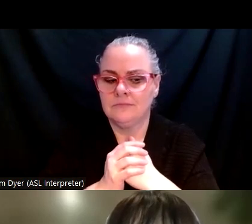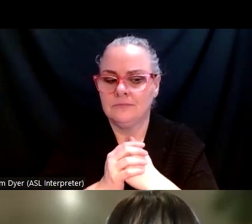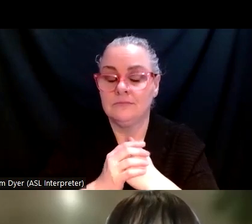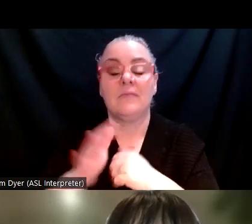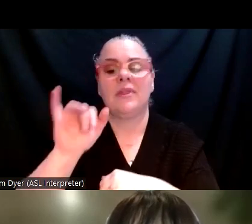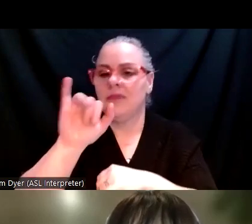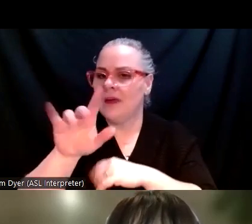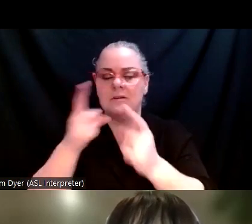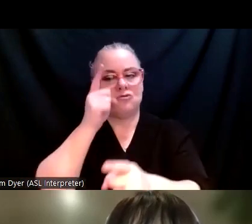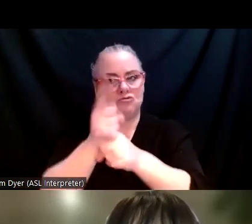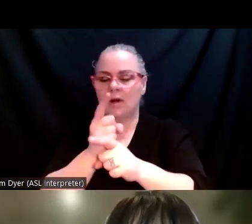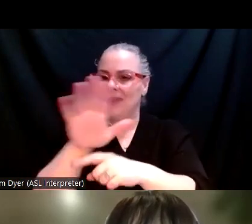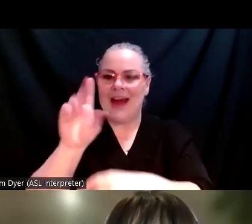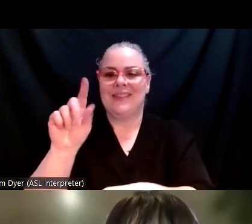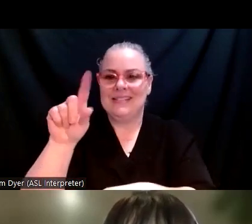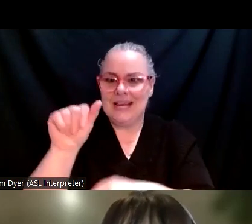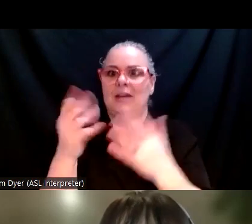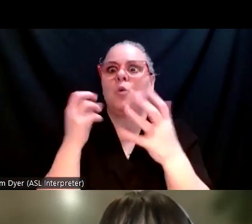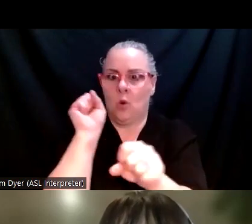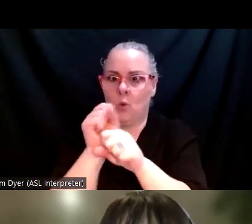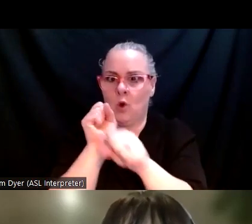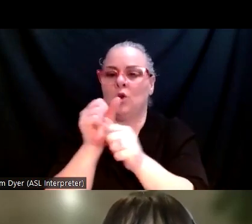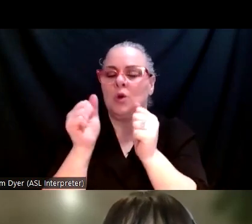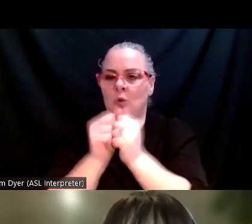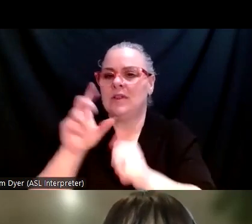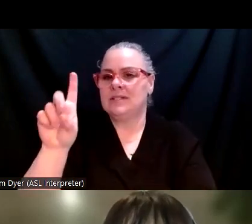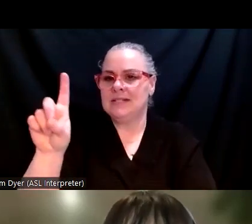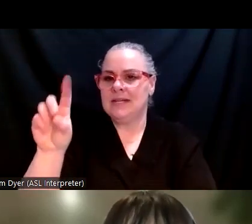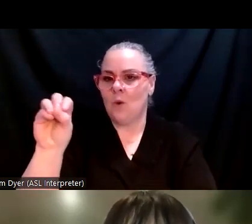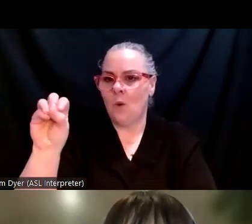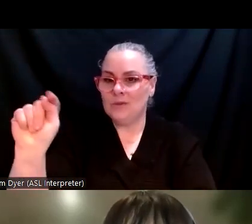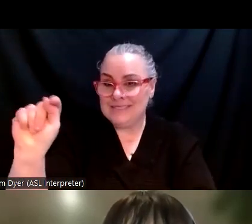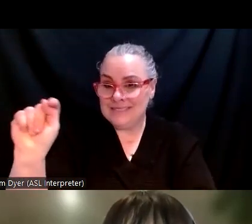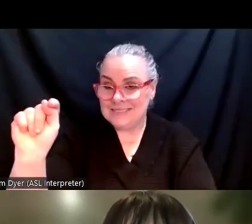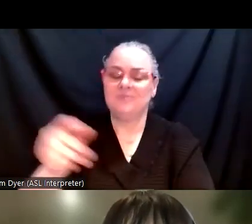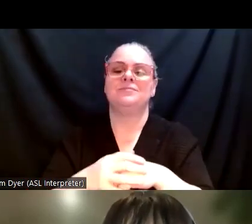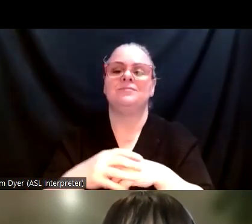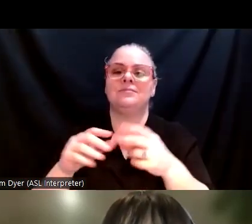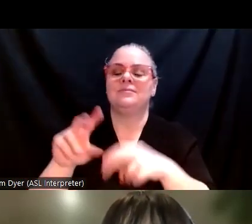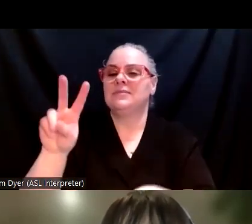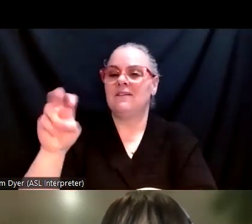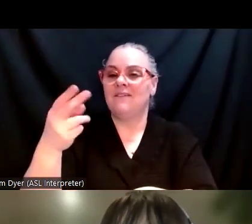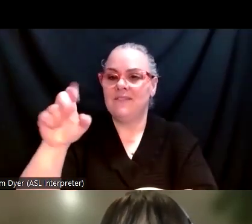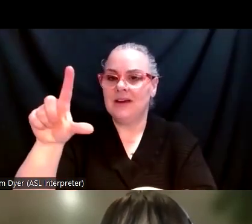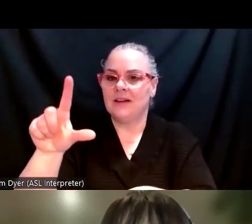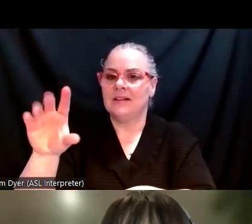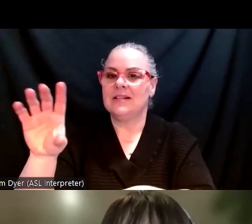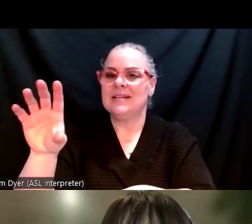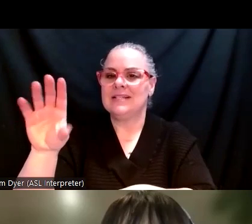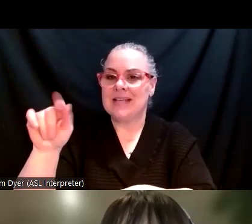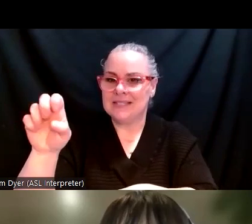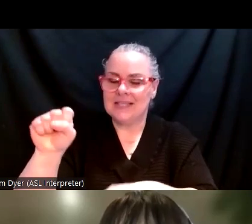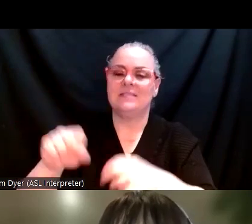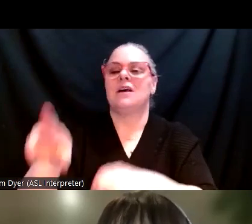That's exactly the kind of data that we are working with our DOT and our vehicle census, our registry of motor